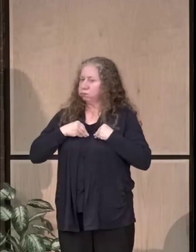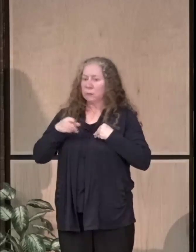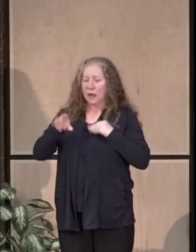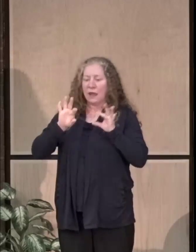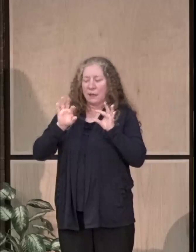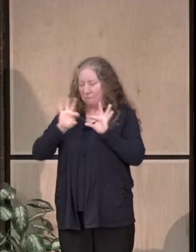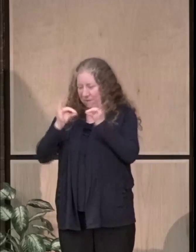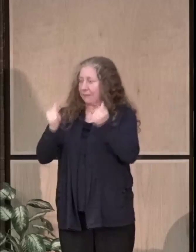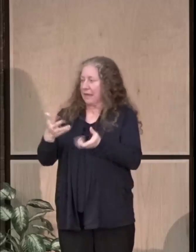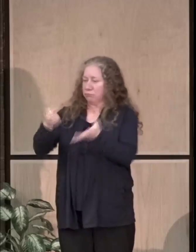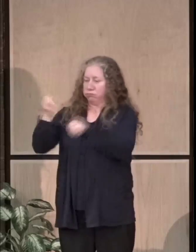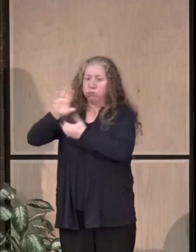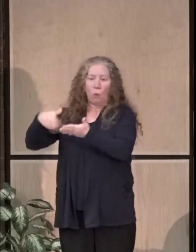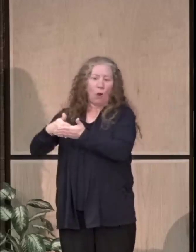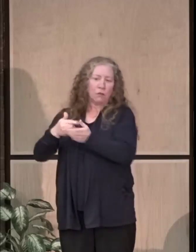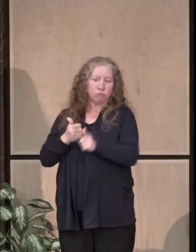the firearms from the home.